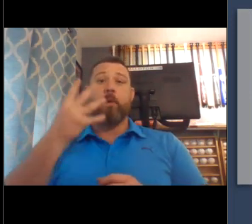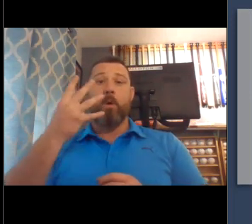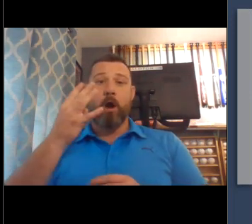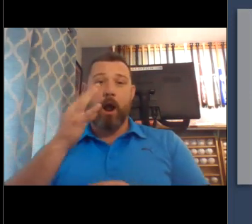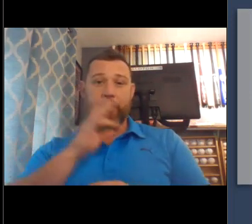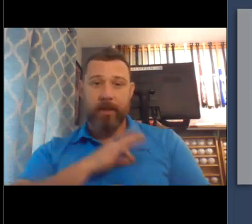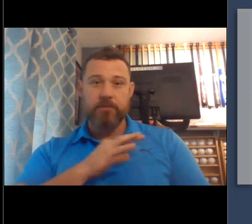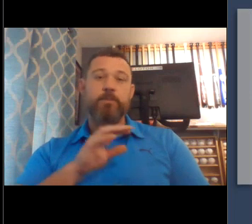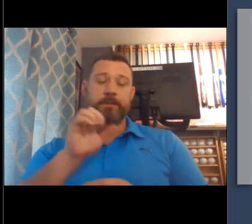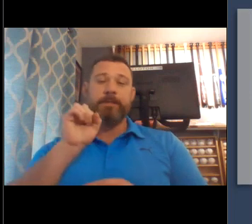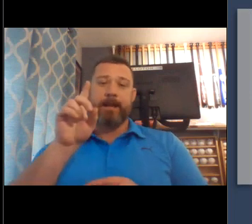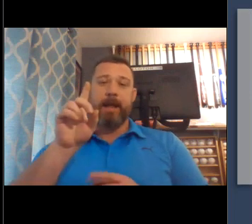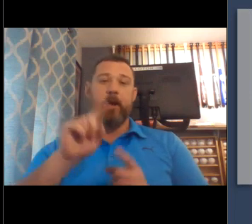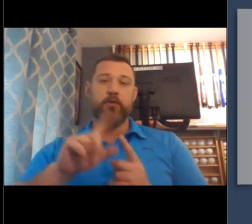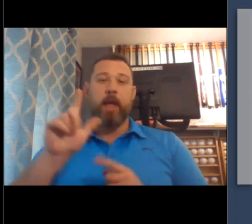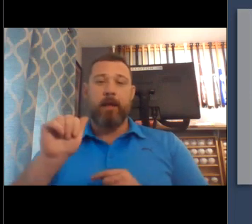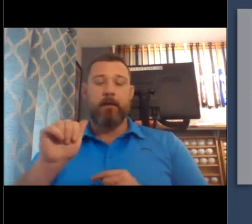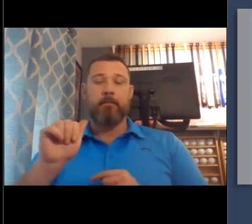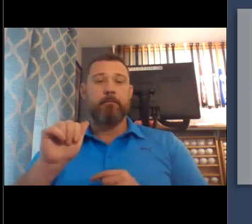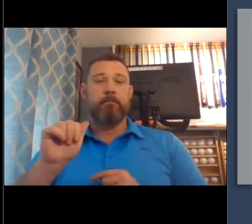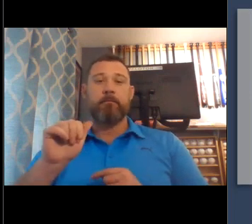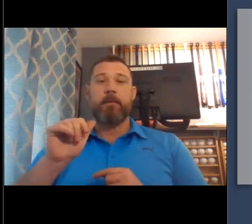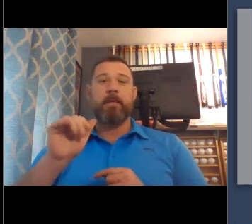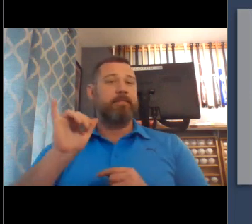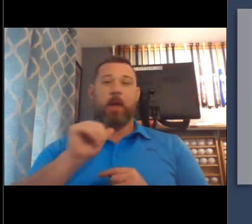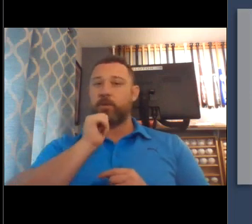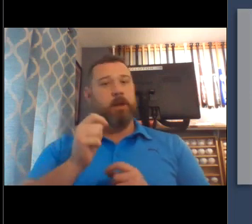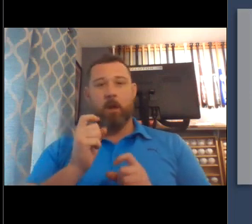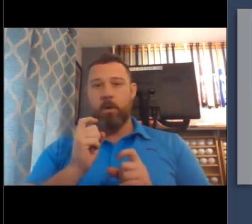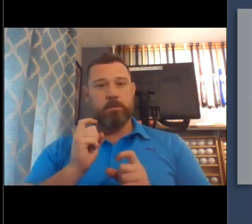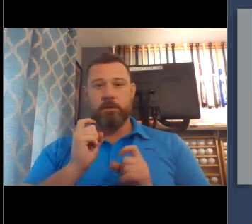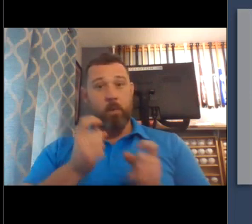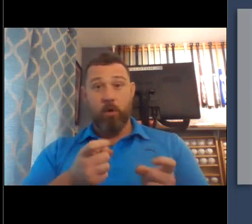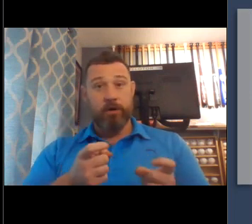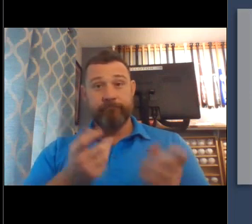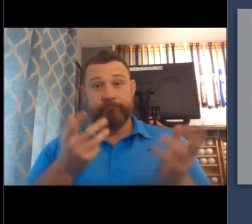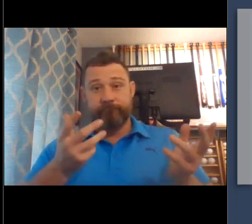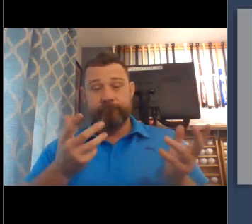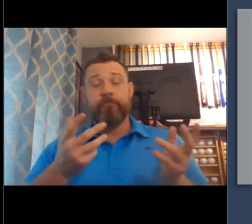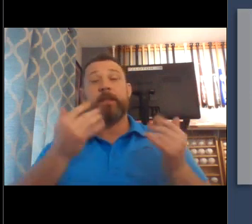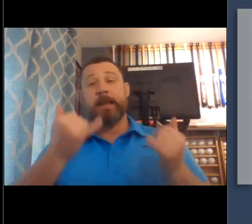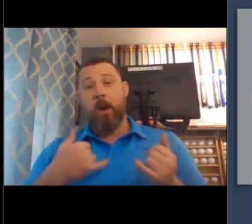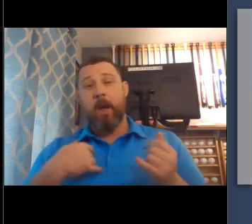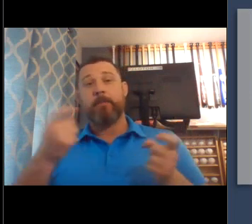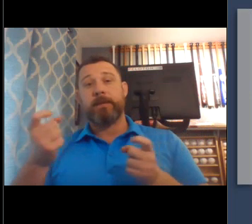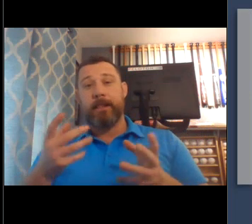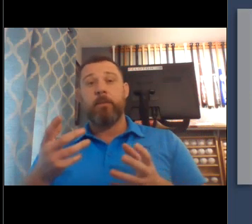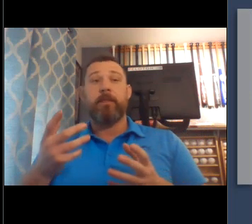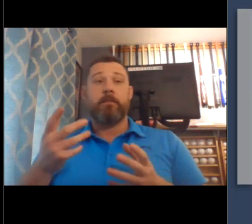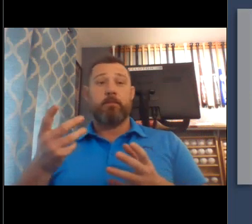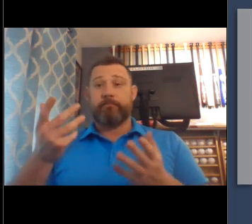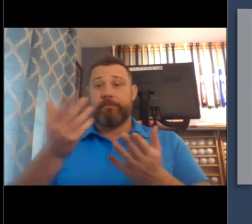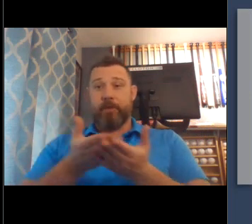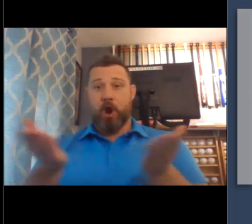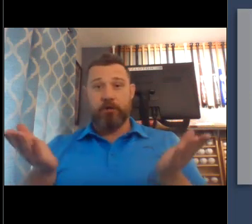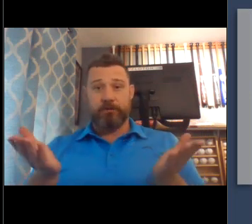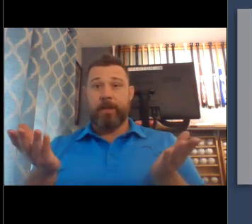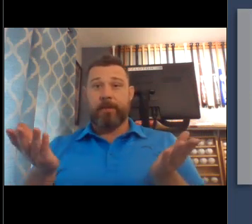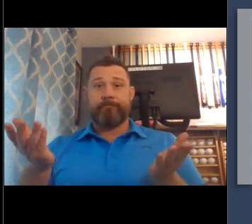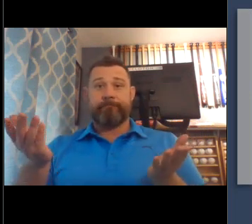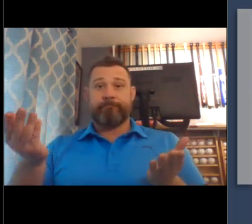Diego to LA, but that was not the one that was awarded, right? So I'm dealing with the cards dealt. But, San